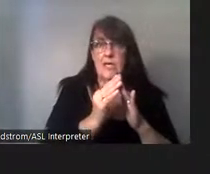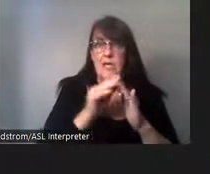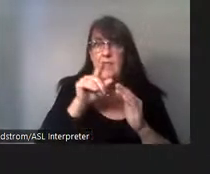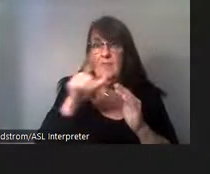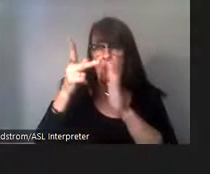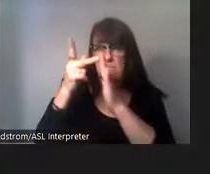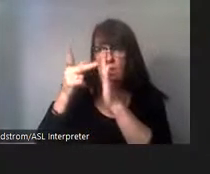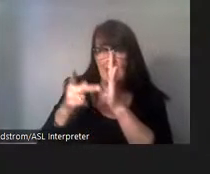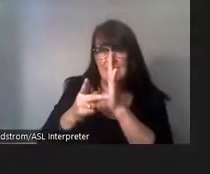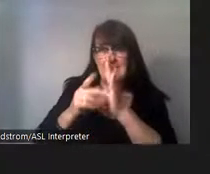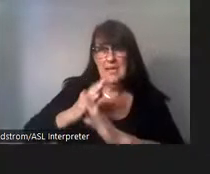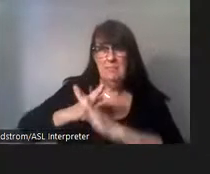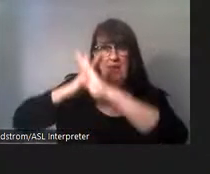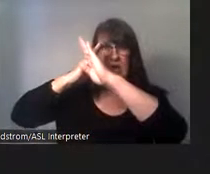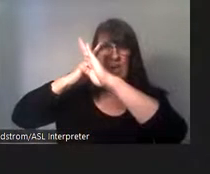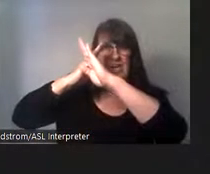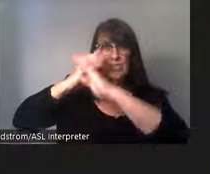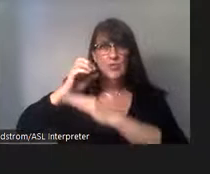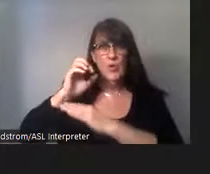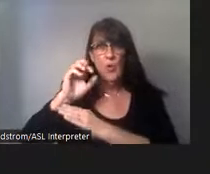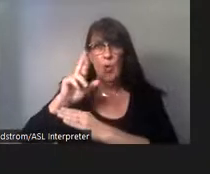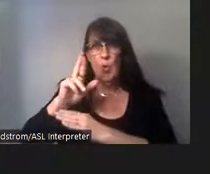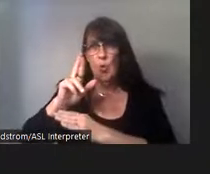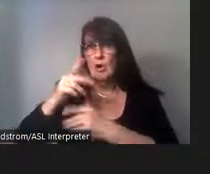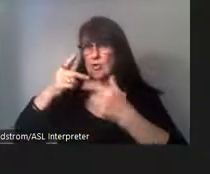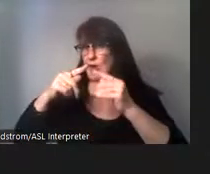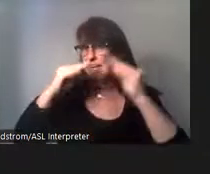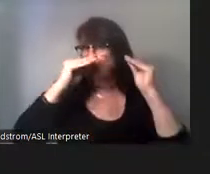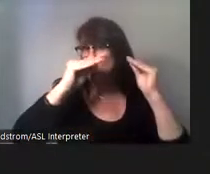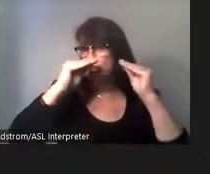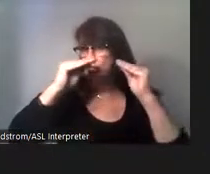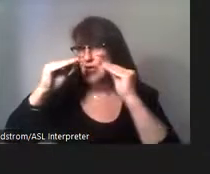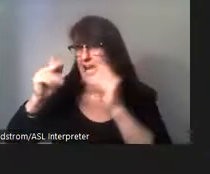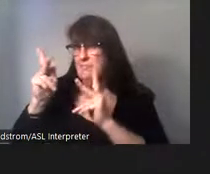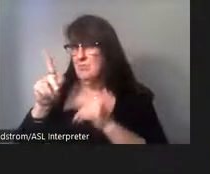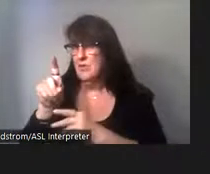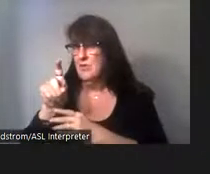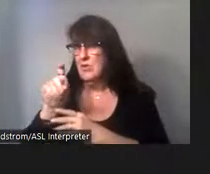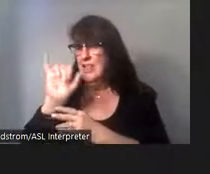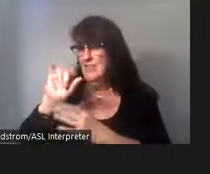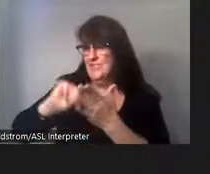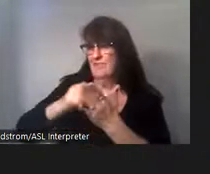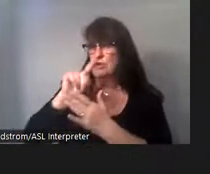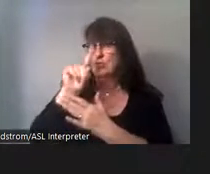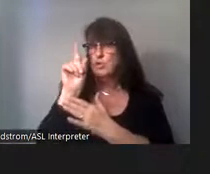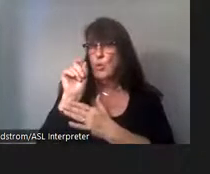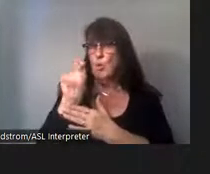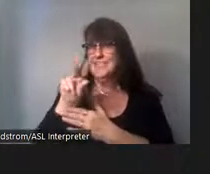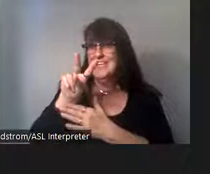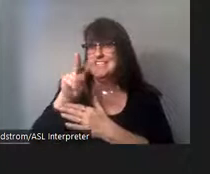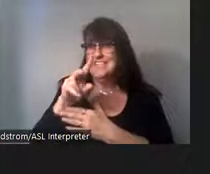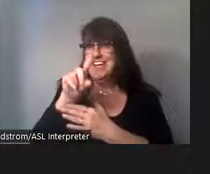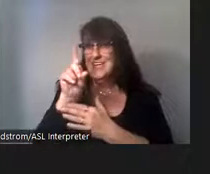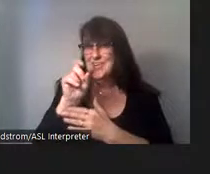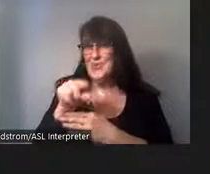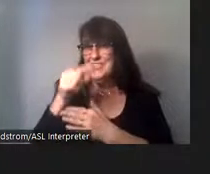policy barriers, or is it more a matter of trying to educate people? So that's my first question. And my second question